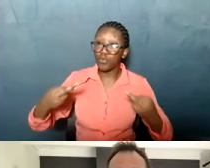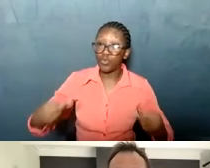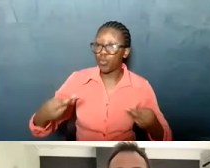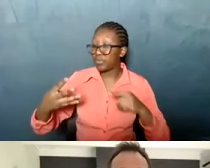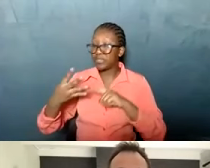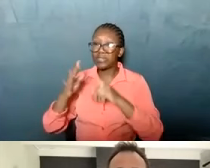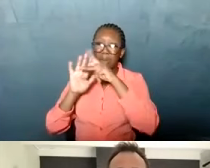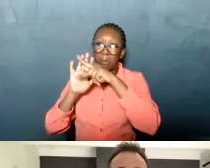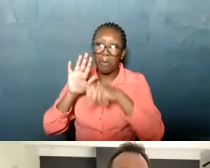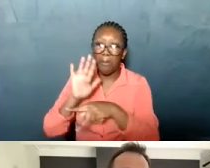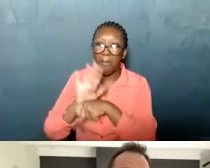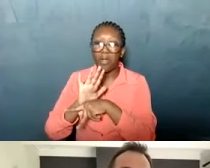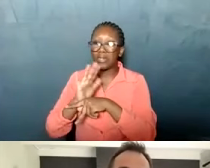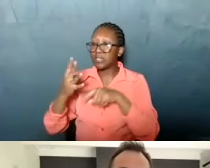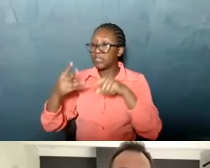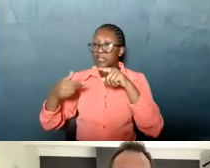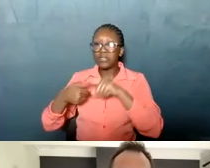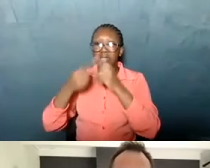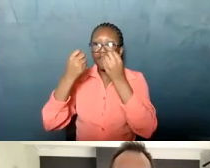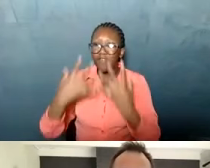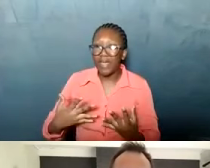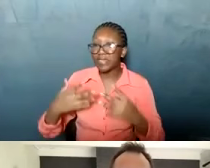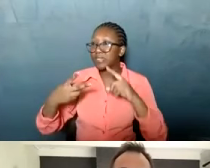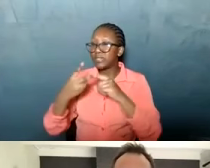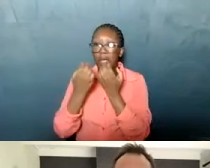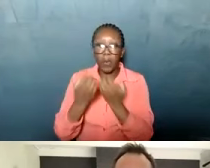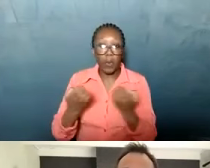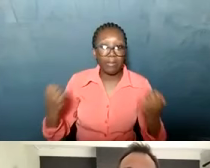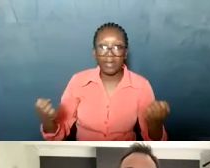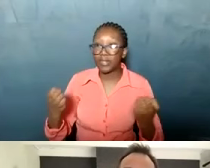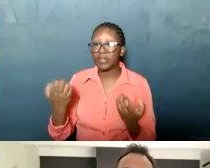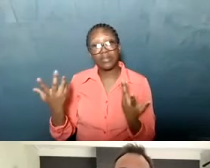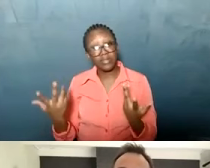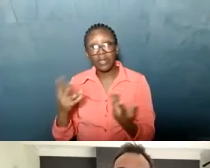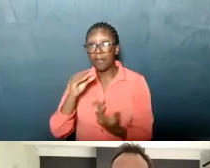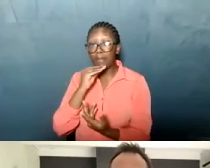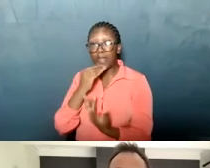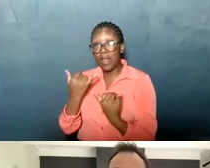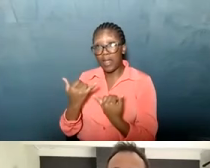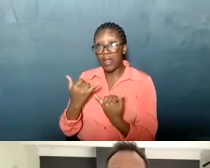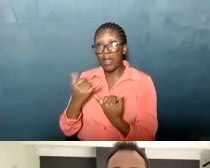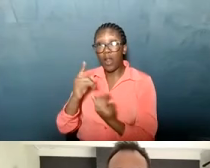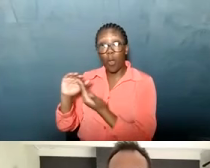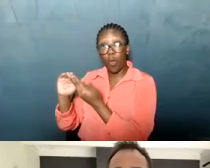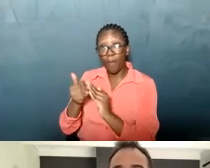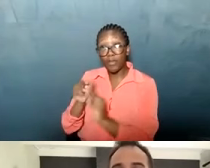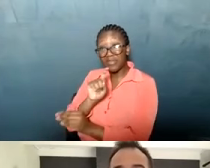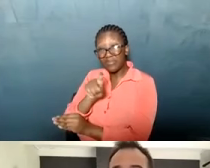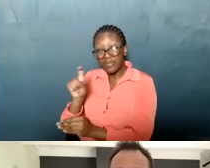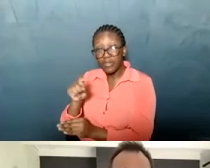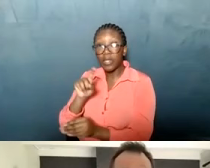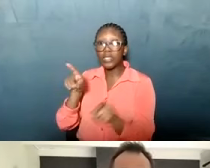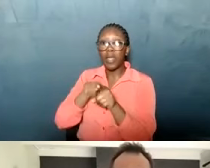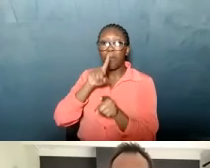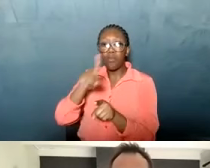policies, finances, devices, and equipment. In addition, at the level of community and among policymakers and